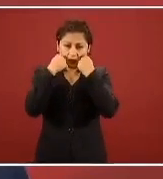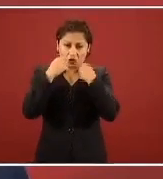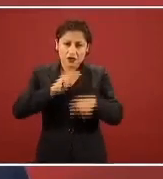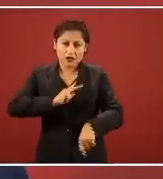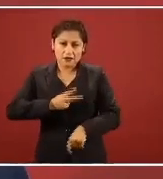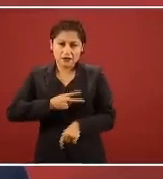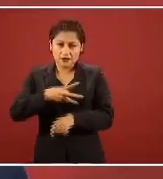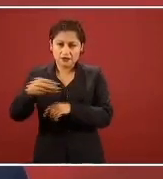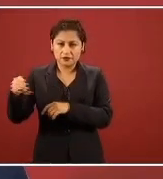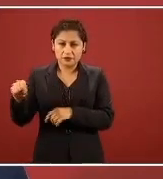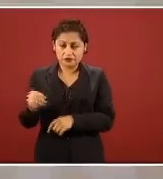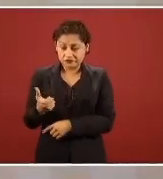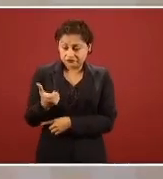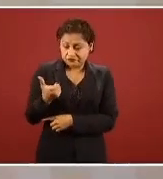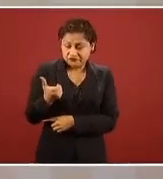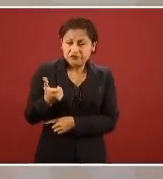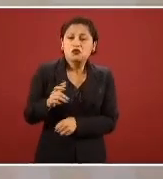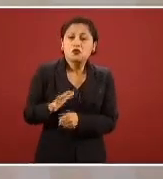peso.